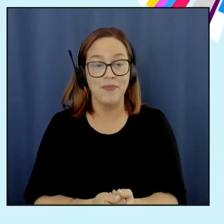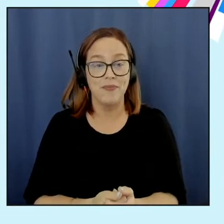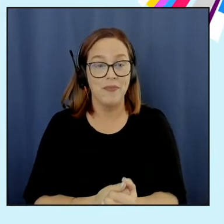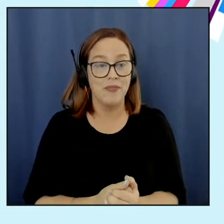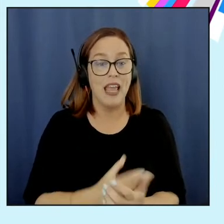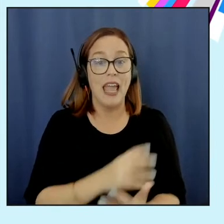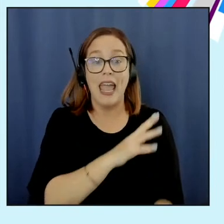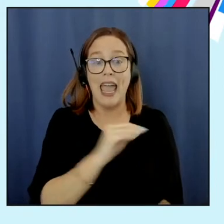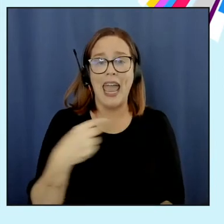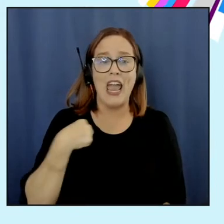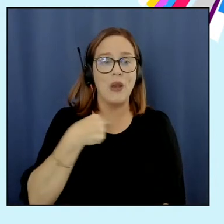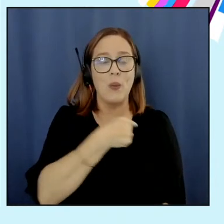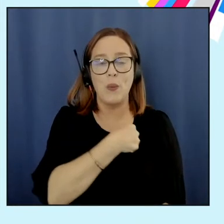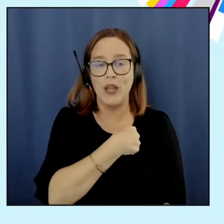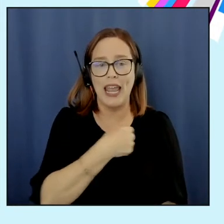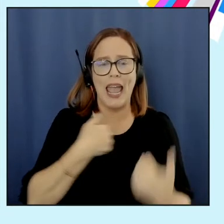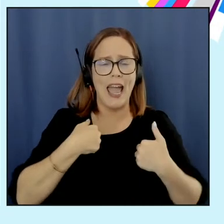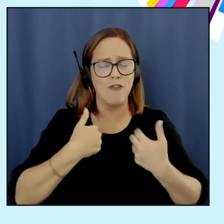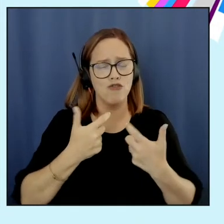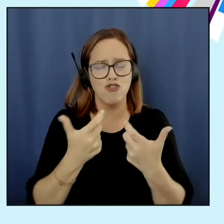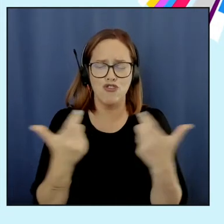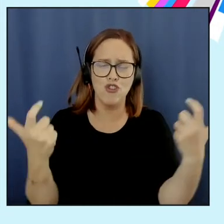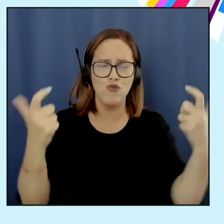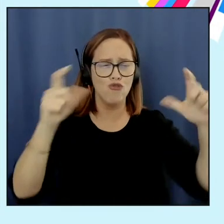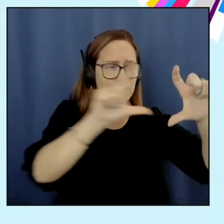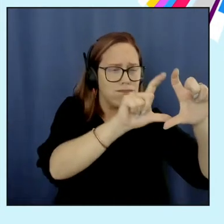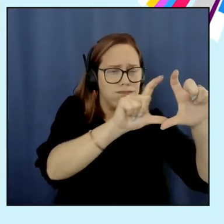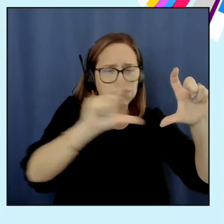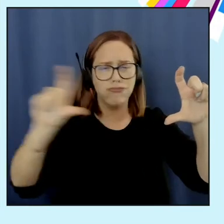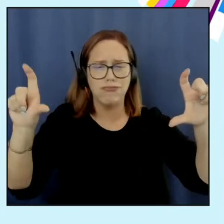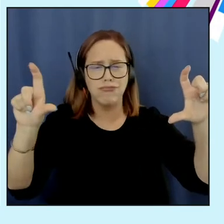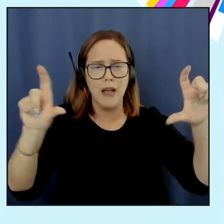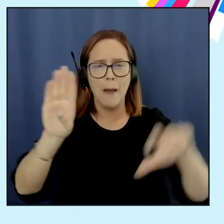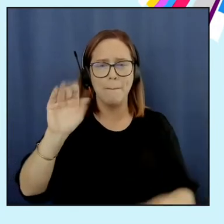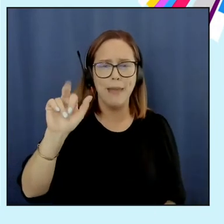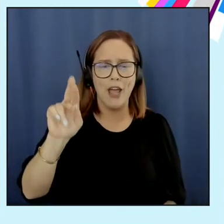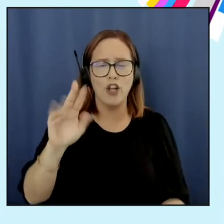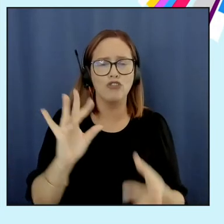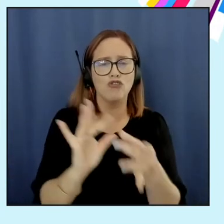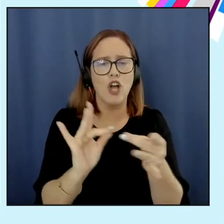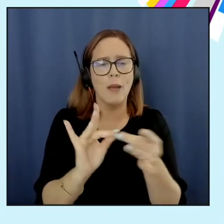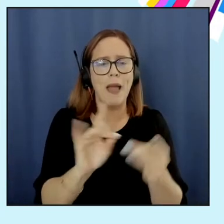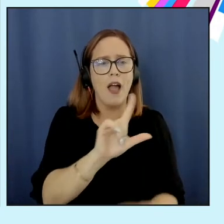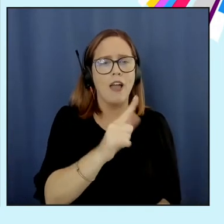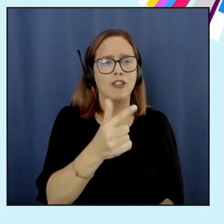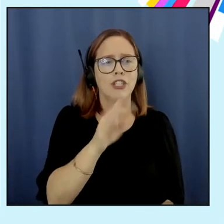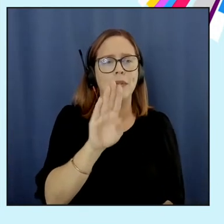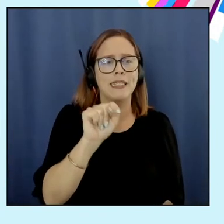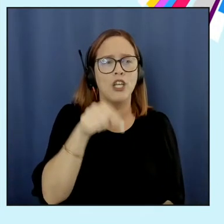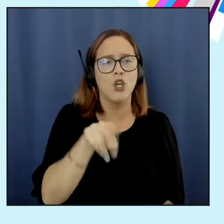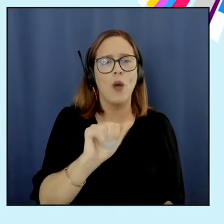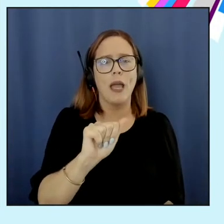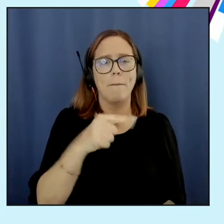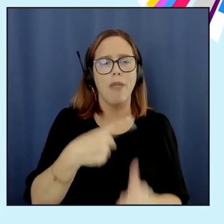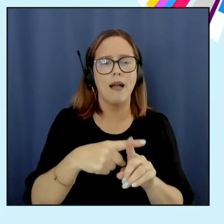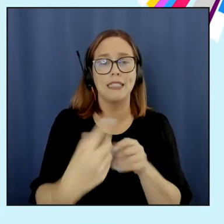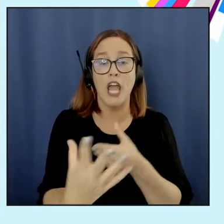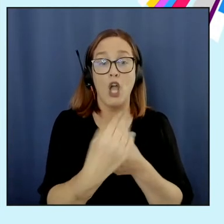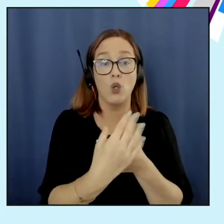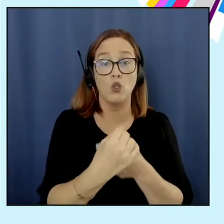up a huge banner talking about how LGBTQIA plus inclusion means important for